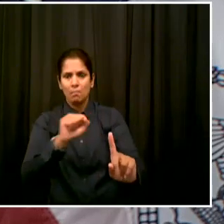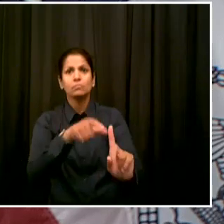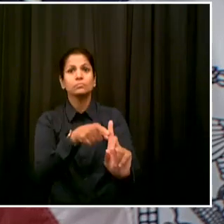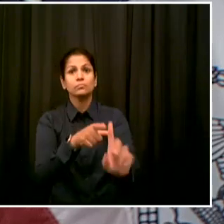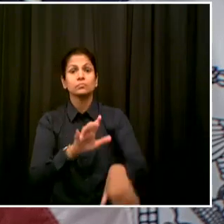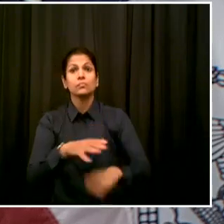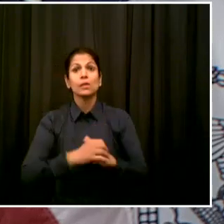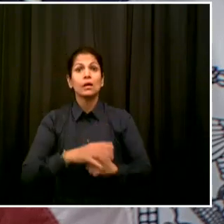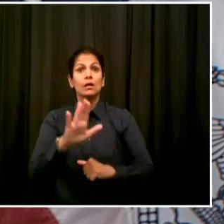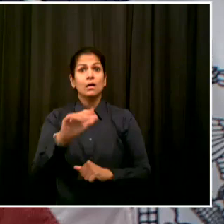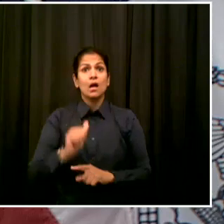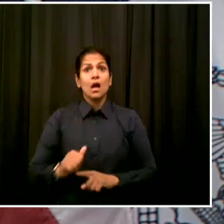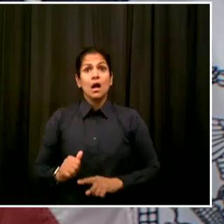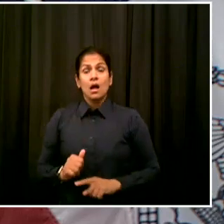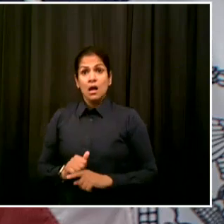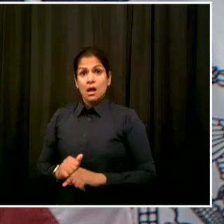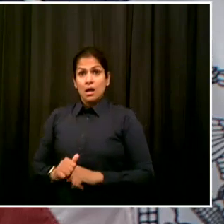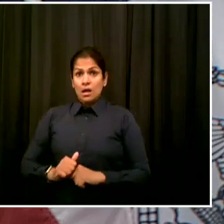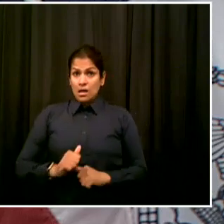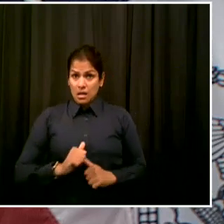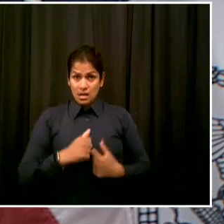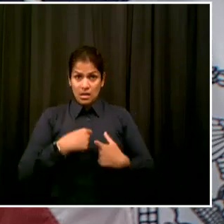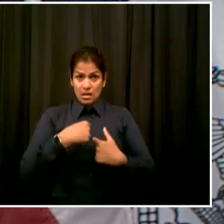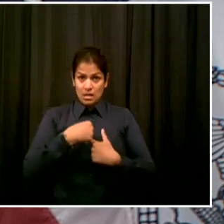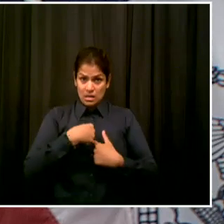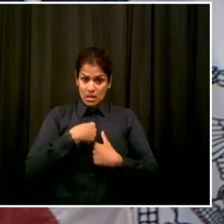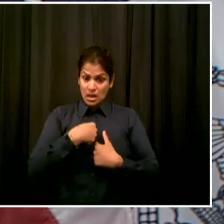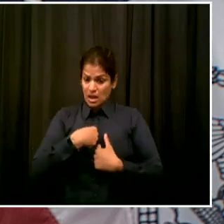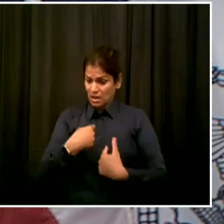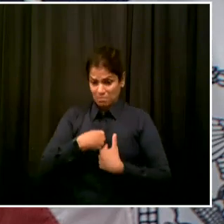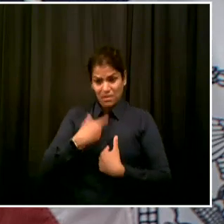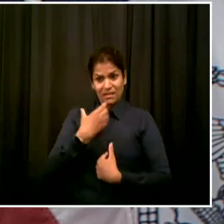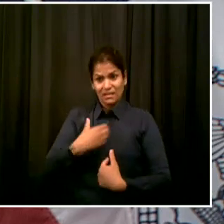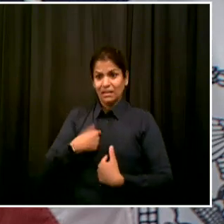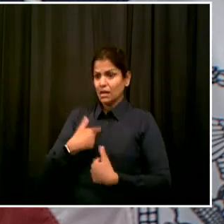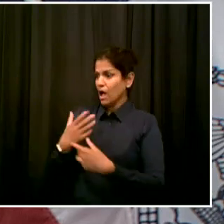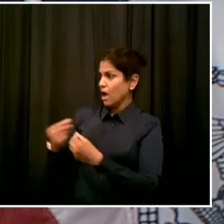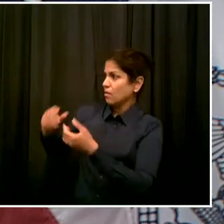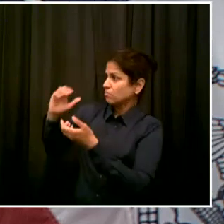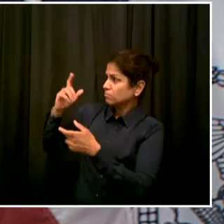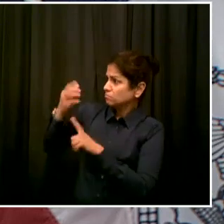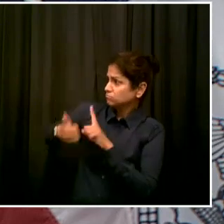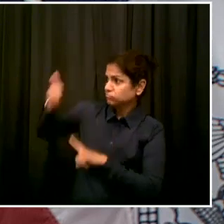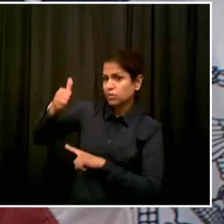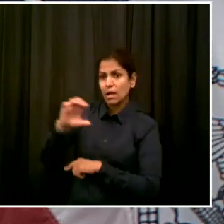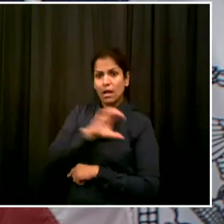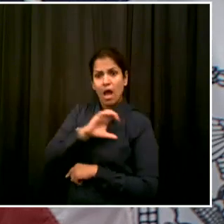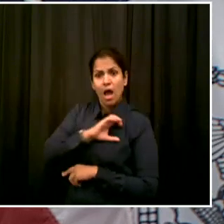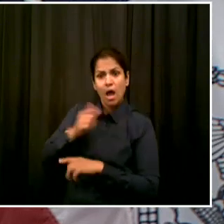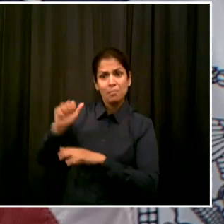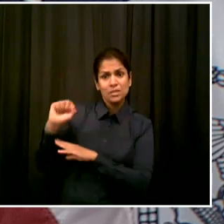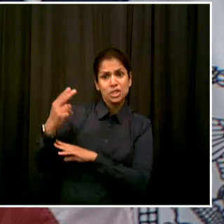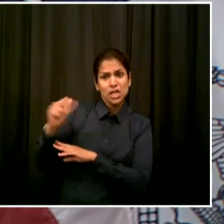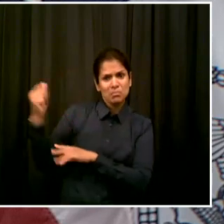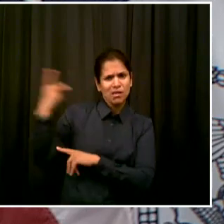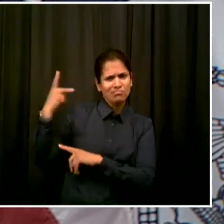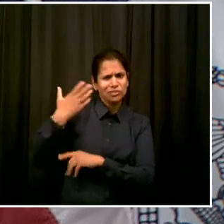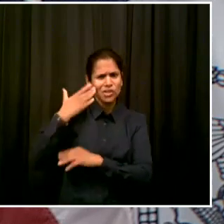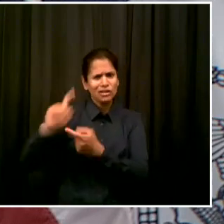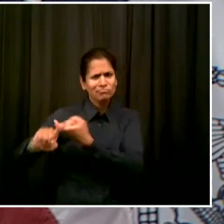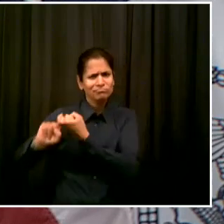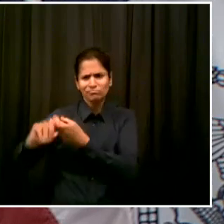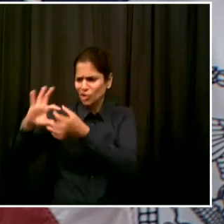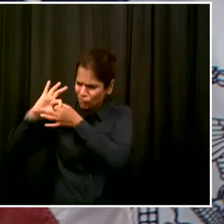have true accountability. My accountability is to the people. When you create any kind of commission, when you create diffusion